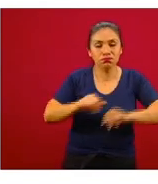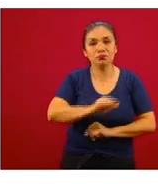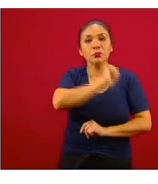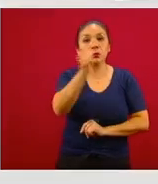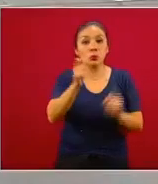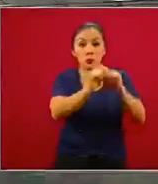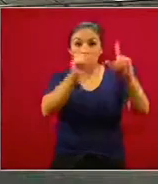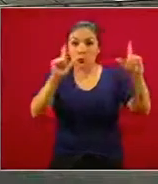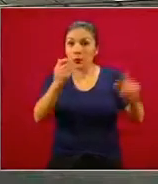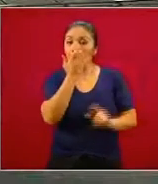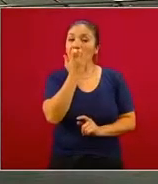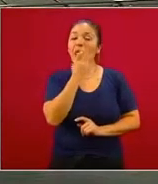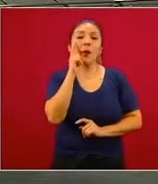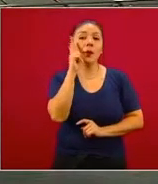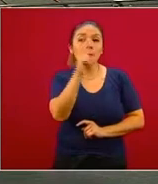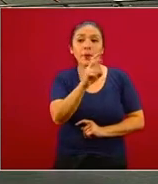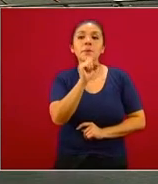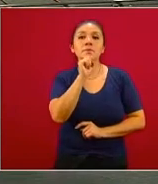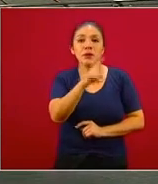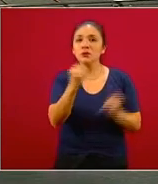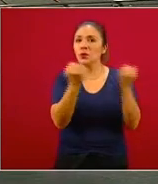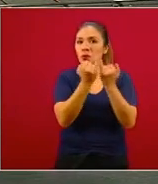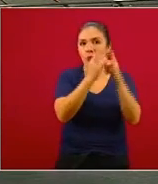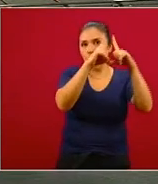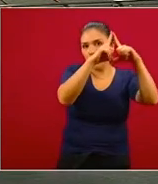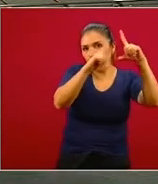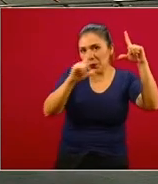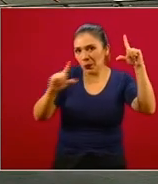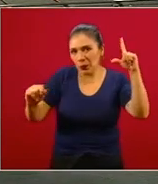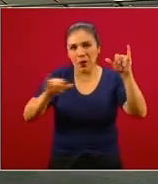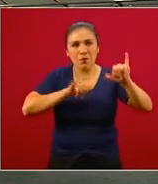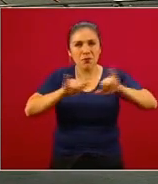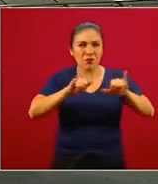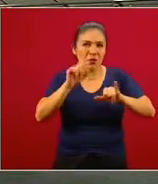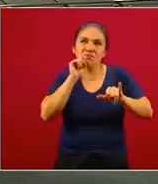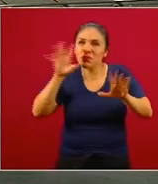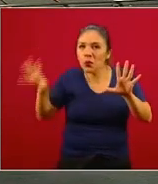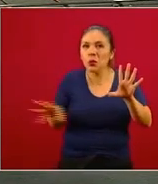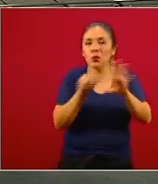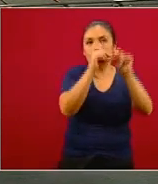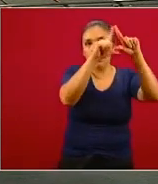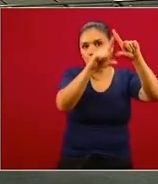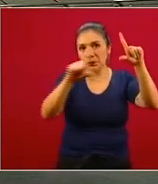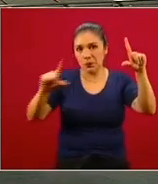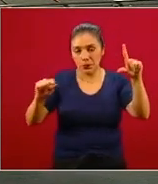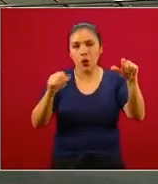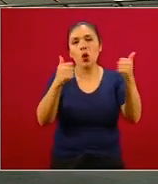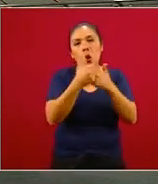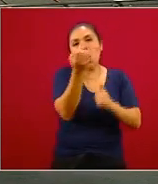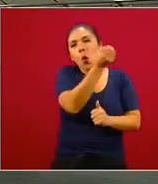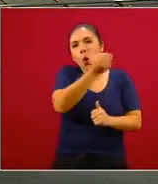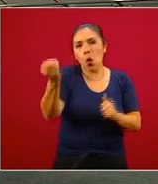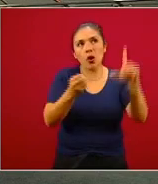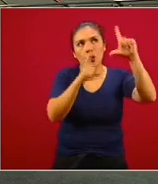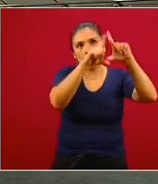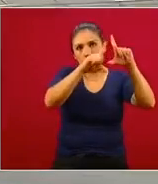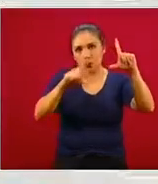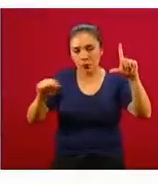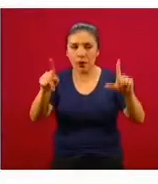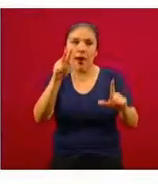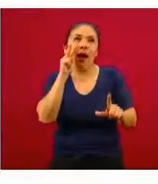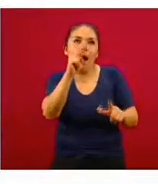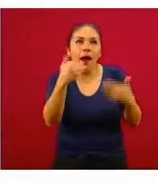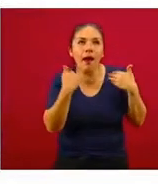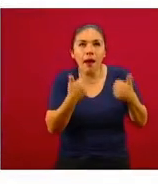continue siguiente to diapositiva vemos esta increase misma their distribución burden con of los disease. datos completos y en orden Here we have the same